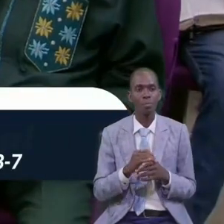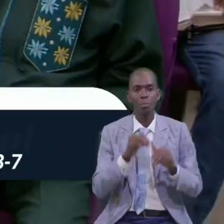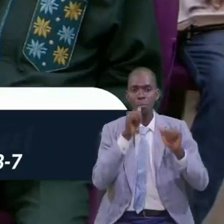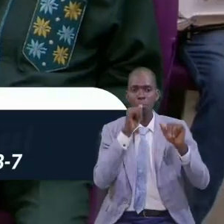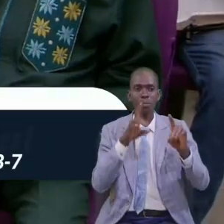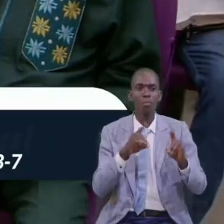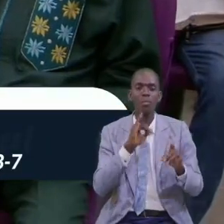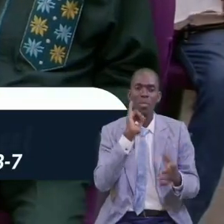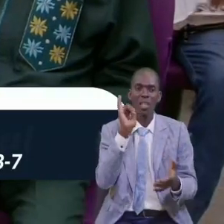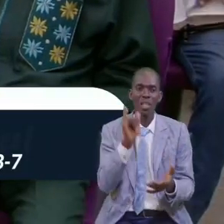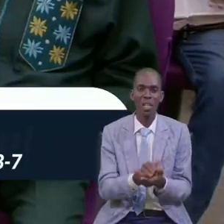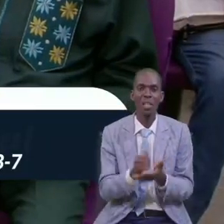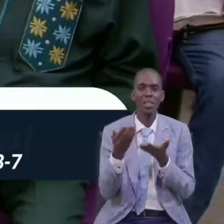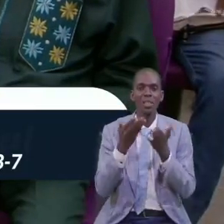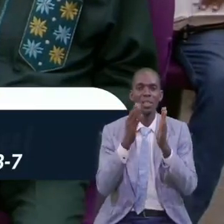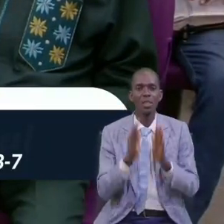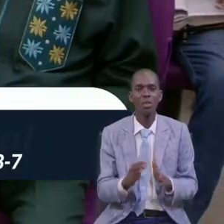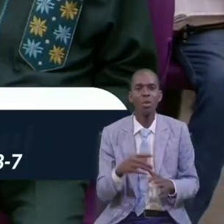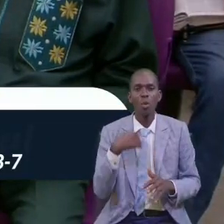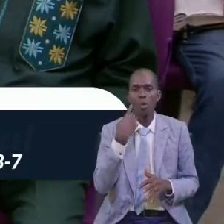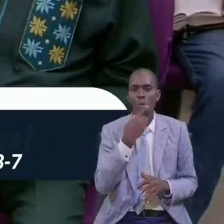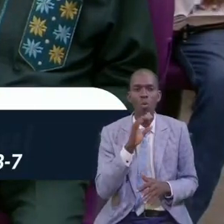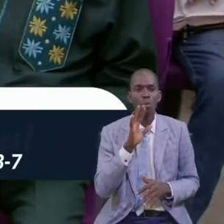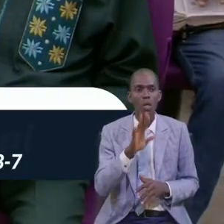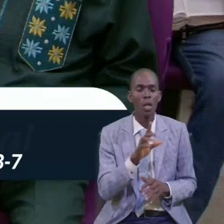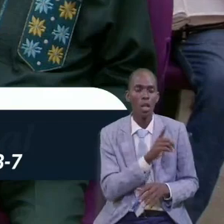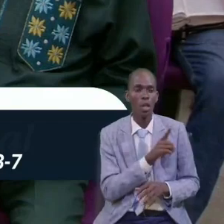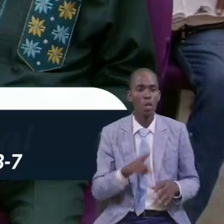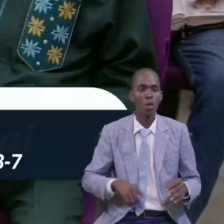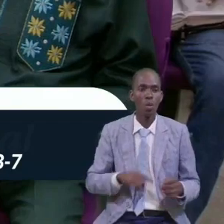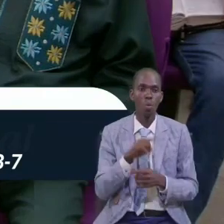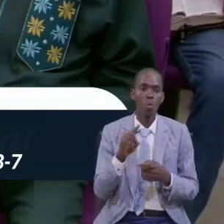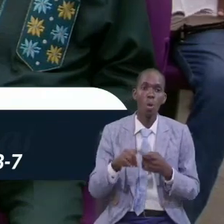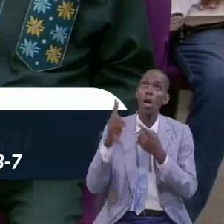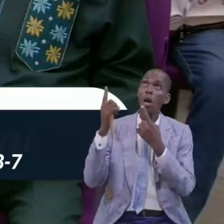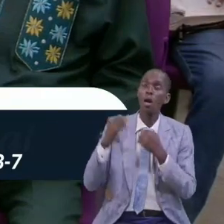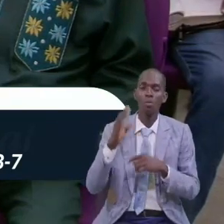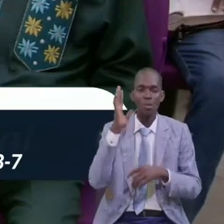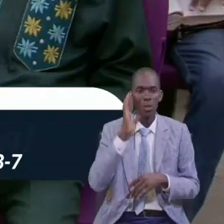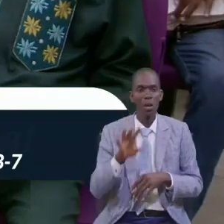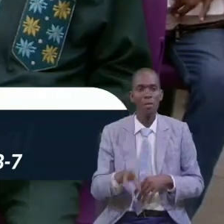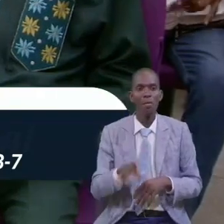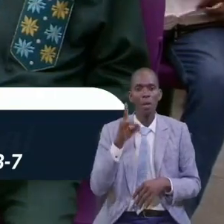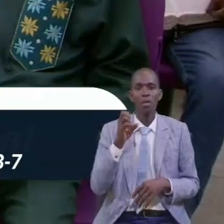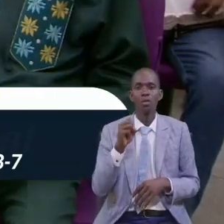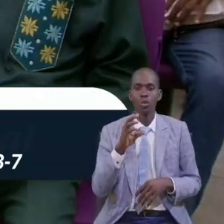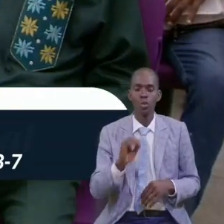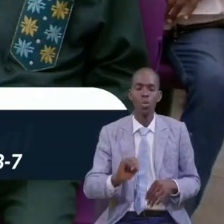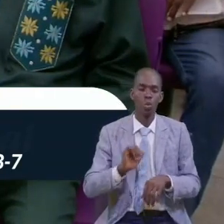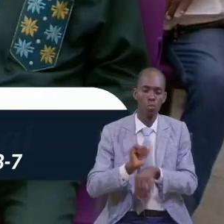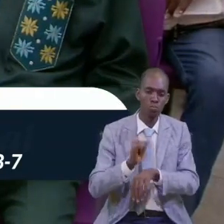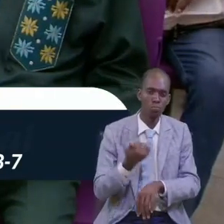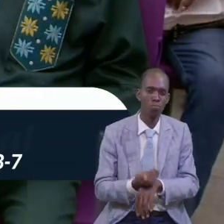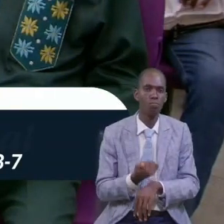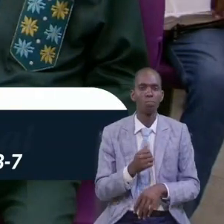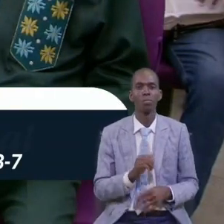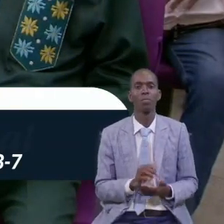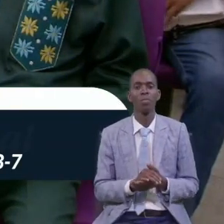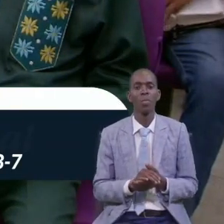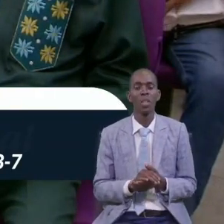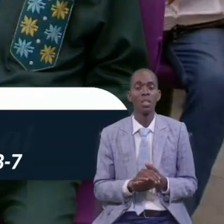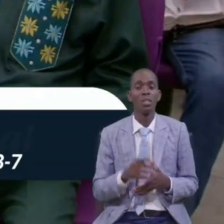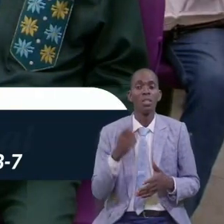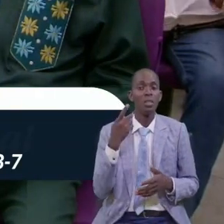that servant whom his Lord, when he cometh, shall find so doing. Is